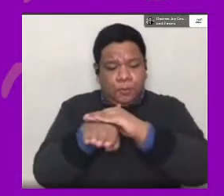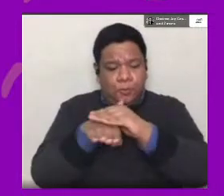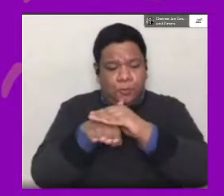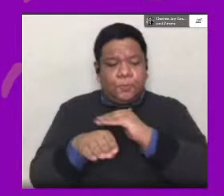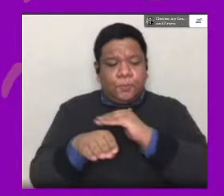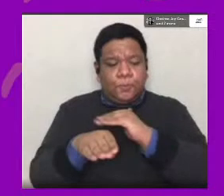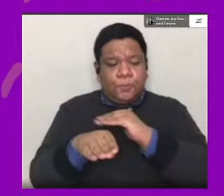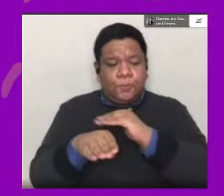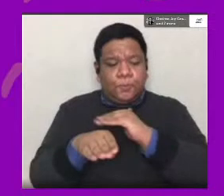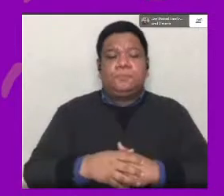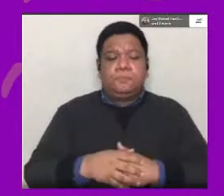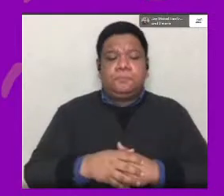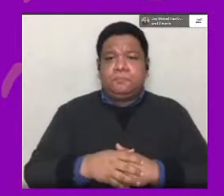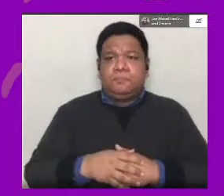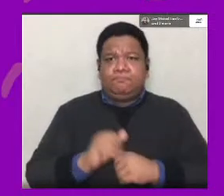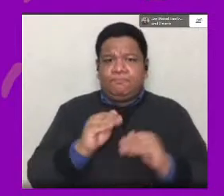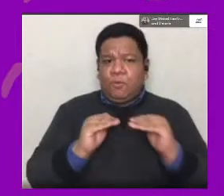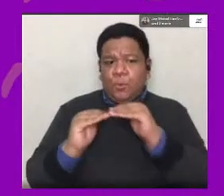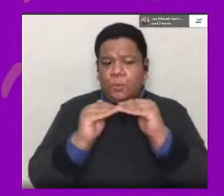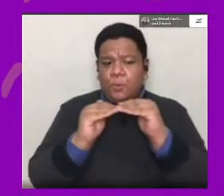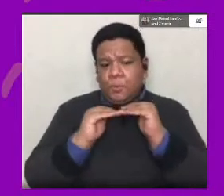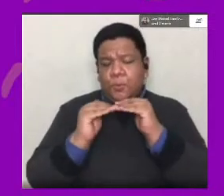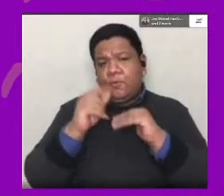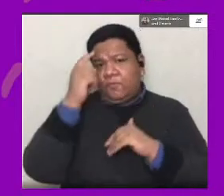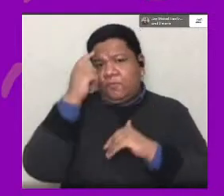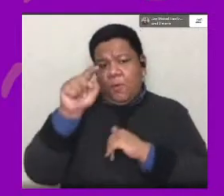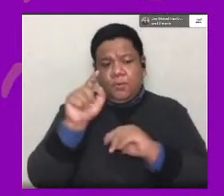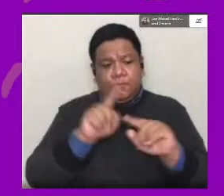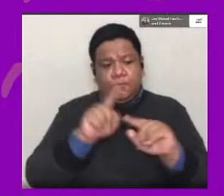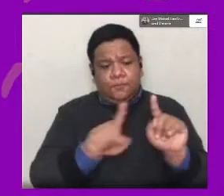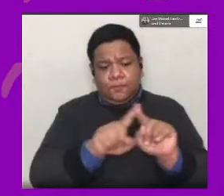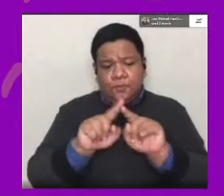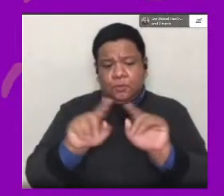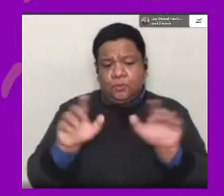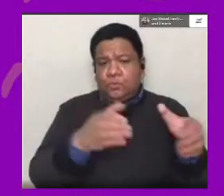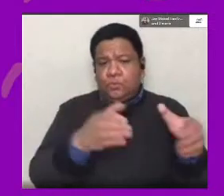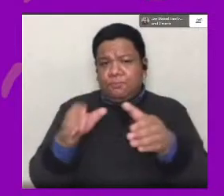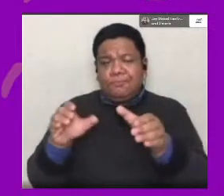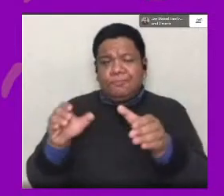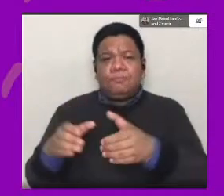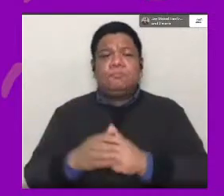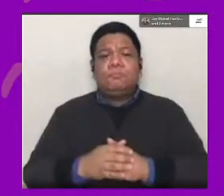and equitable to marginalized sectors. I'll be discussing